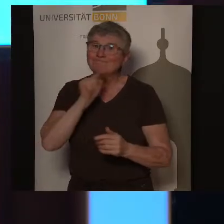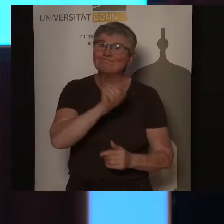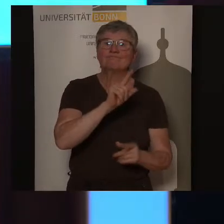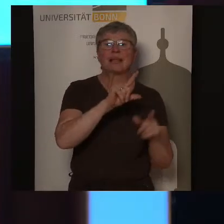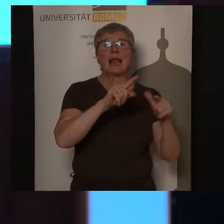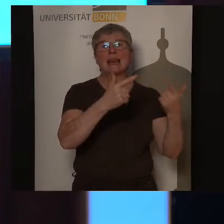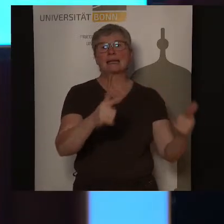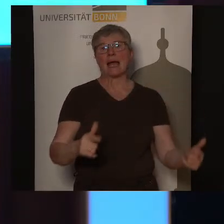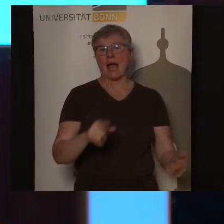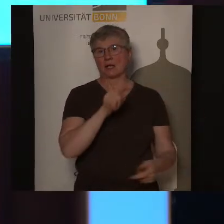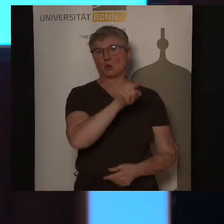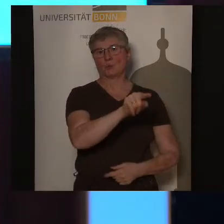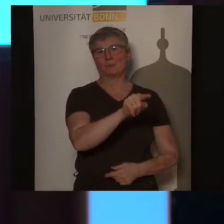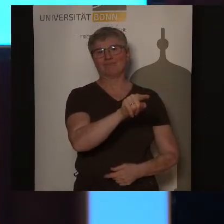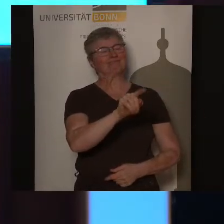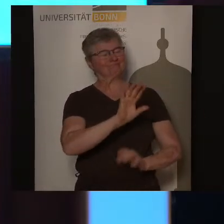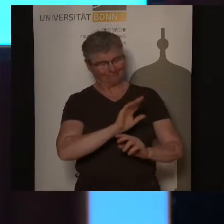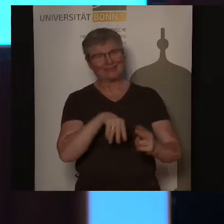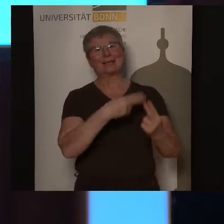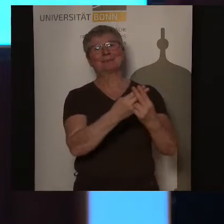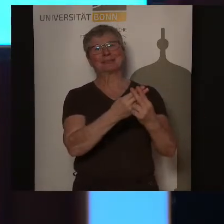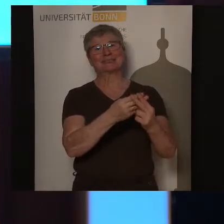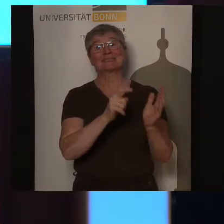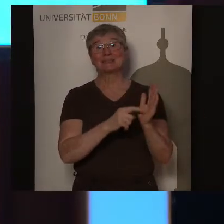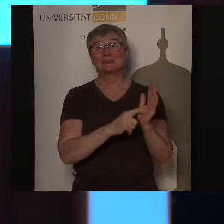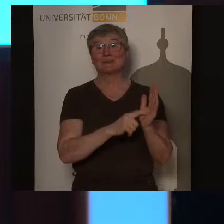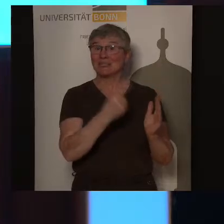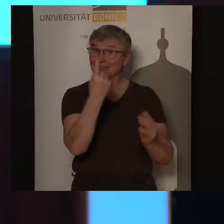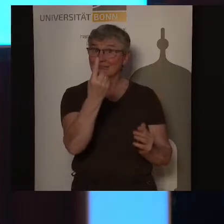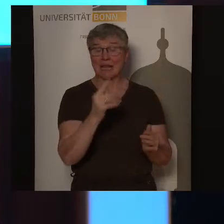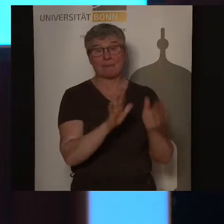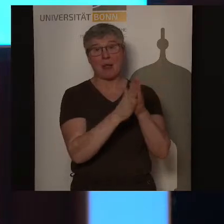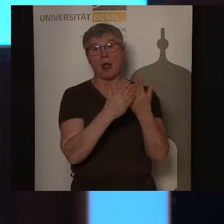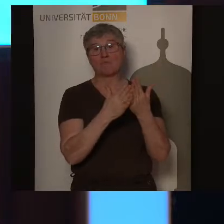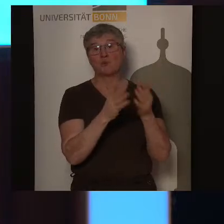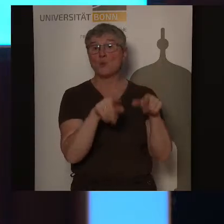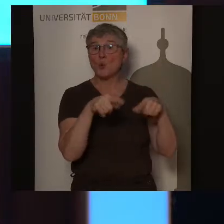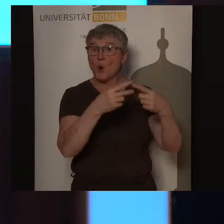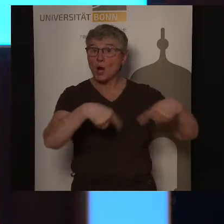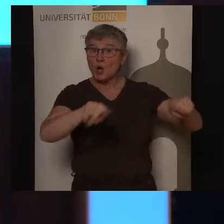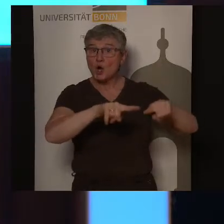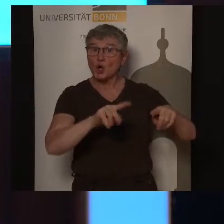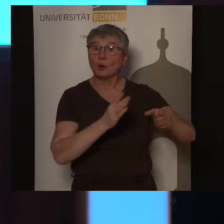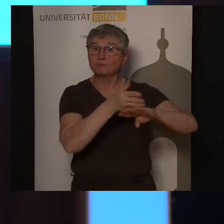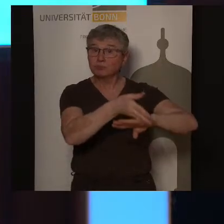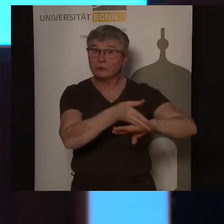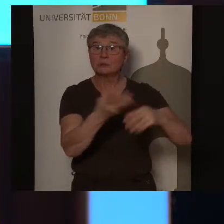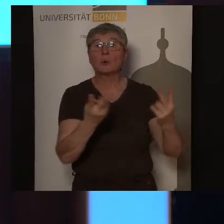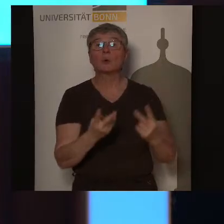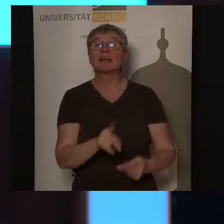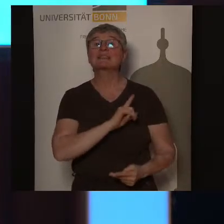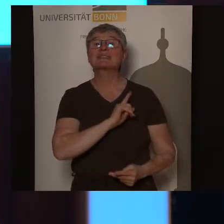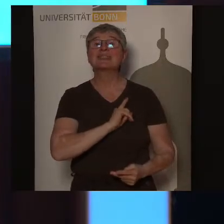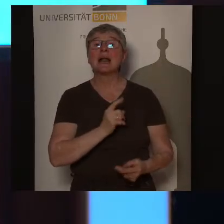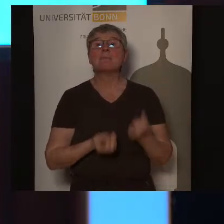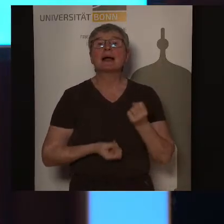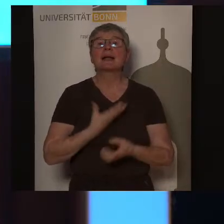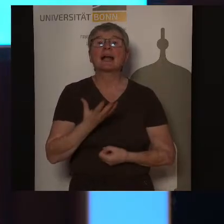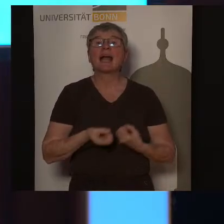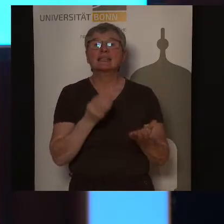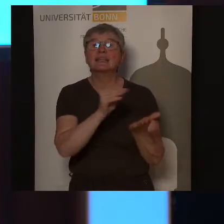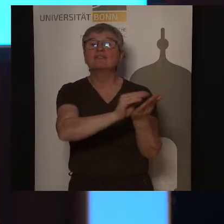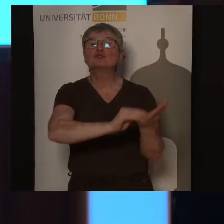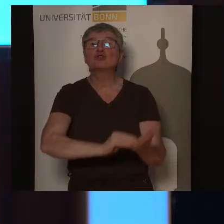yet, you will come to the Literarium and feel very welcome, because we have a book club there, and we also have